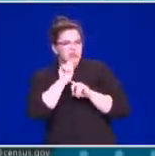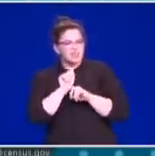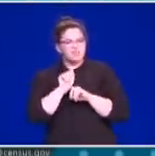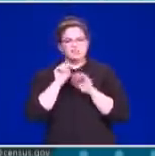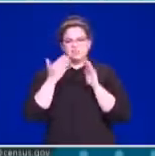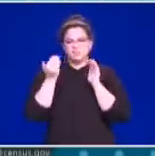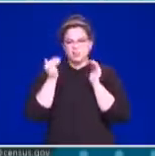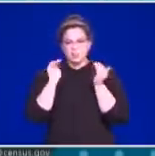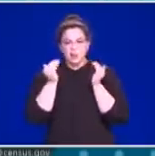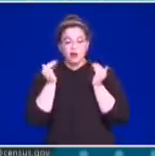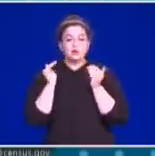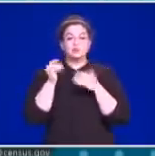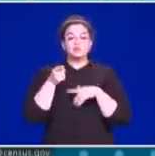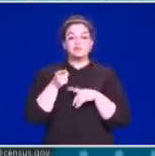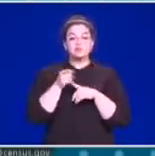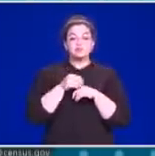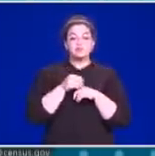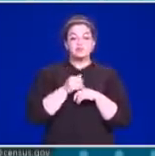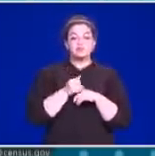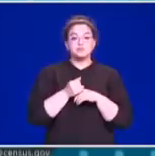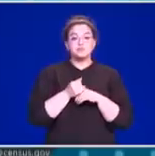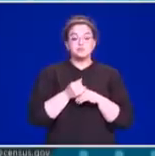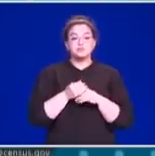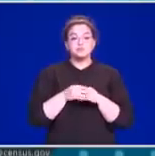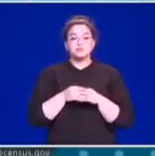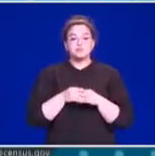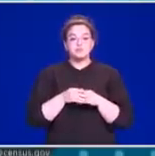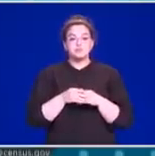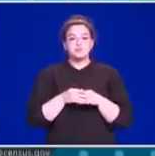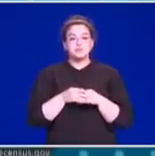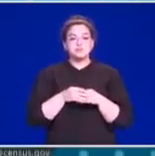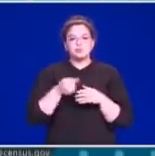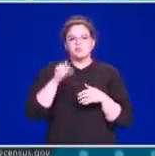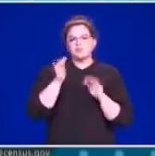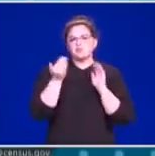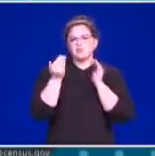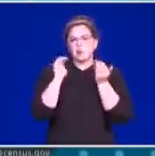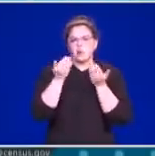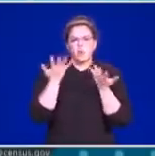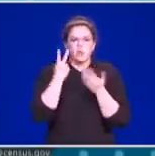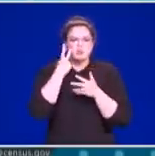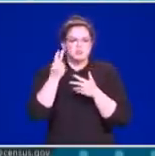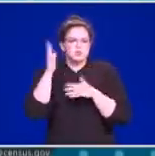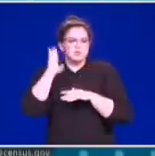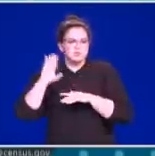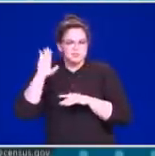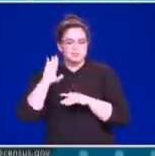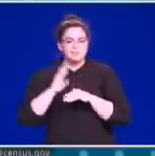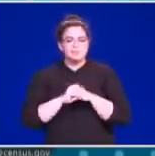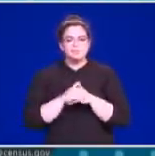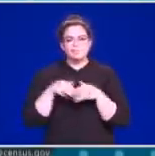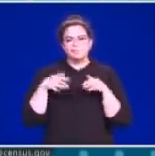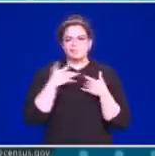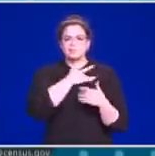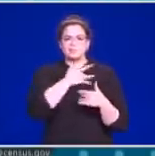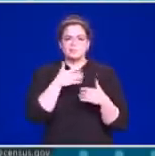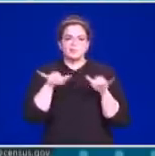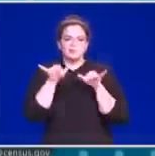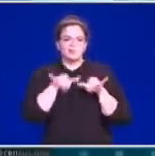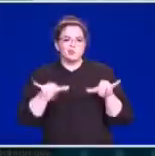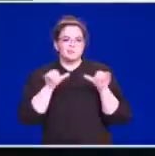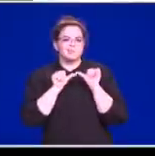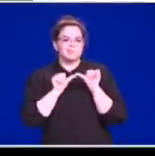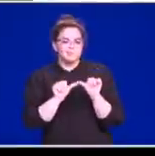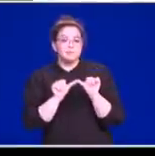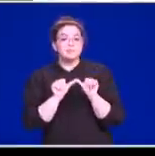of the crosstab with race and Hispanic origin, and those results are comparable to what we've seen in the past in terms of trends. We're also